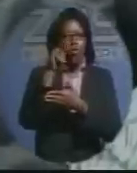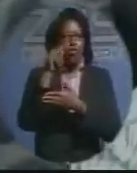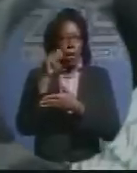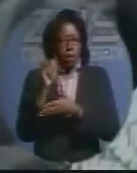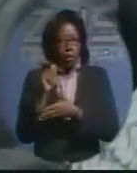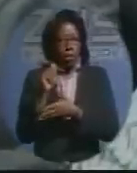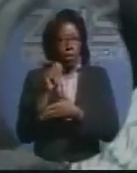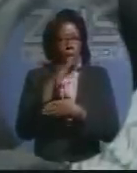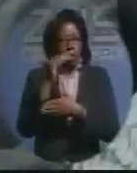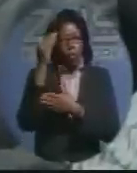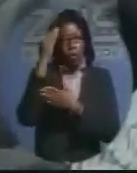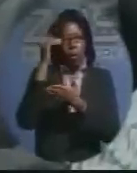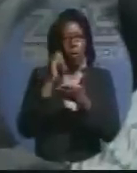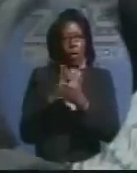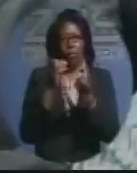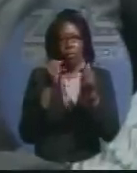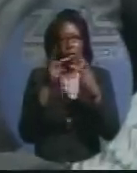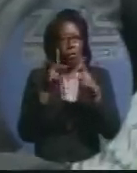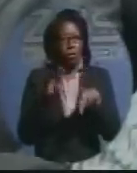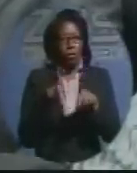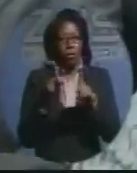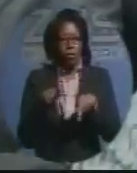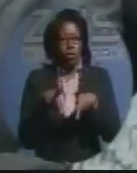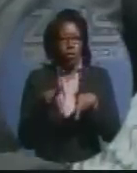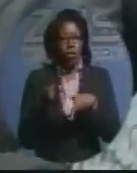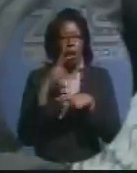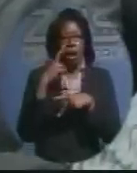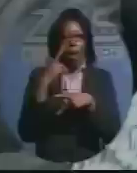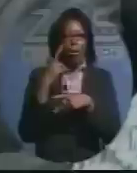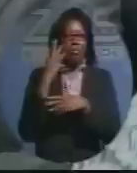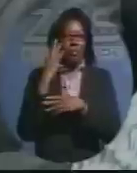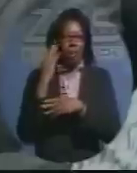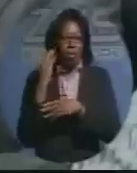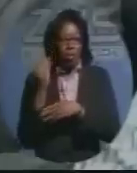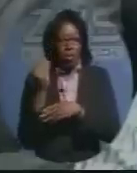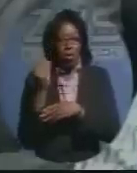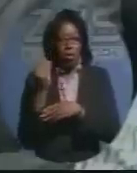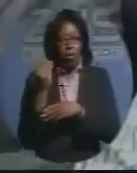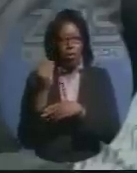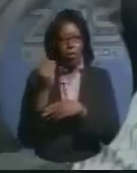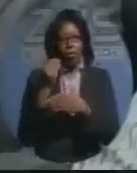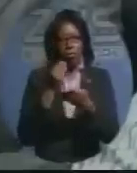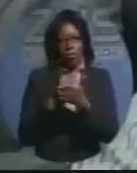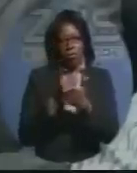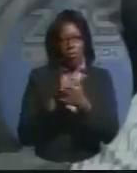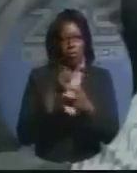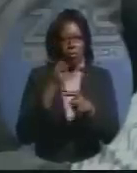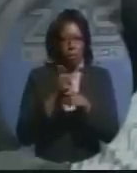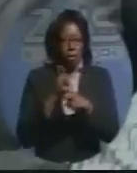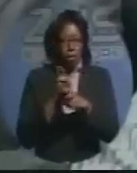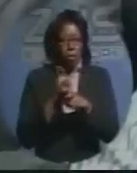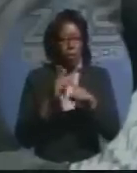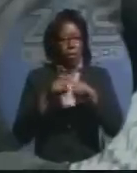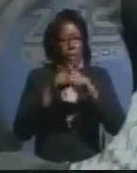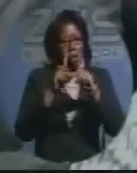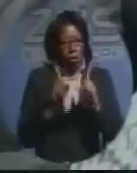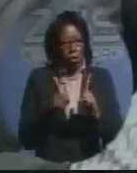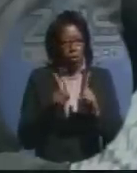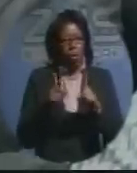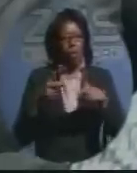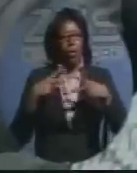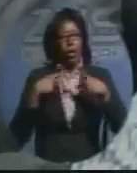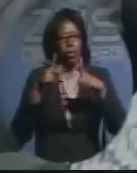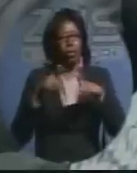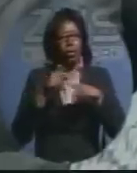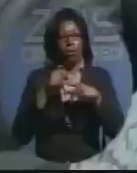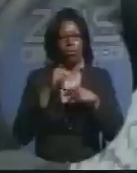Okay, and we're aware that any number of persons are experiencing financial difficulties, but we have cases where persons have